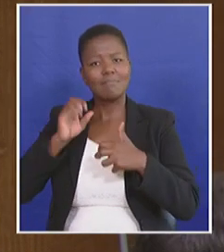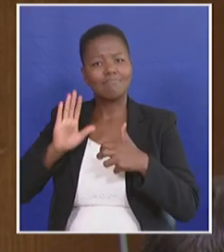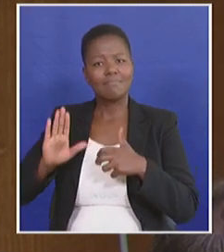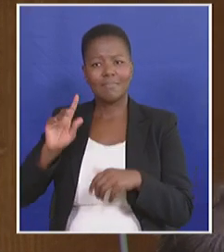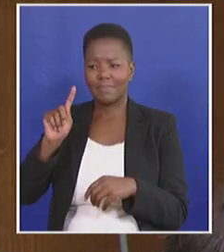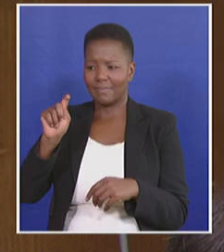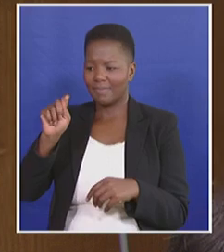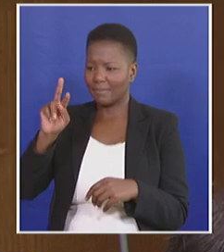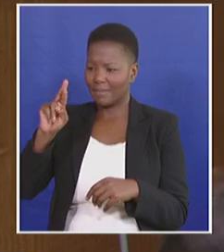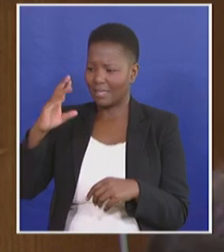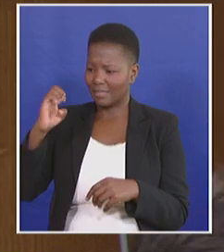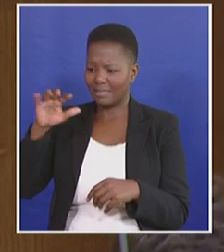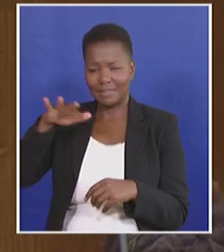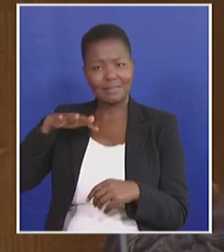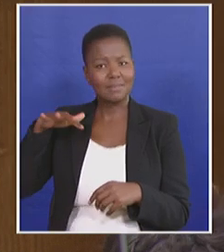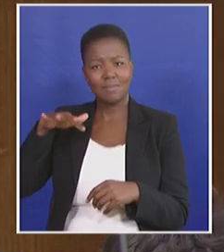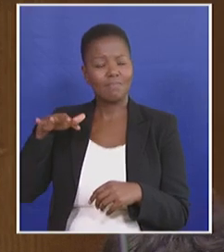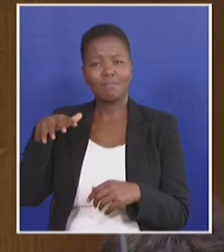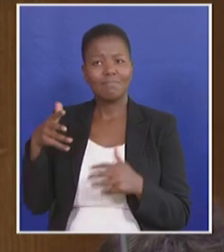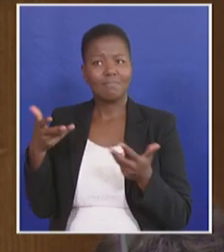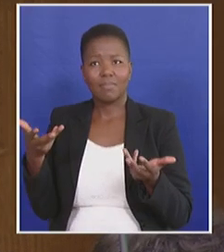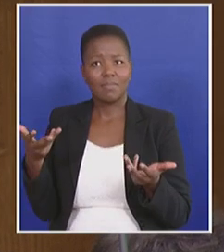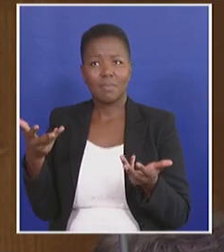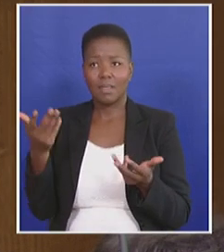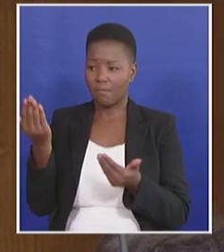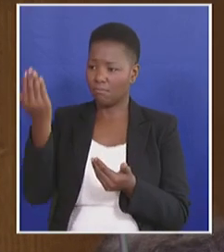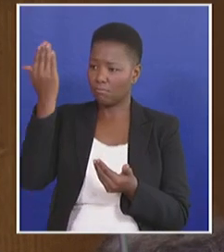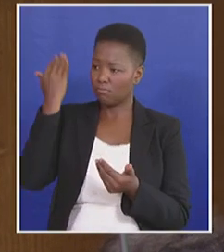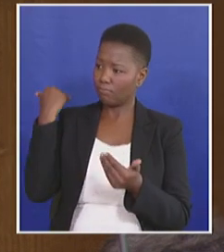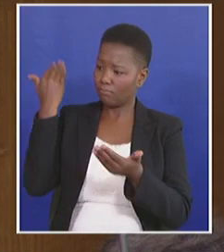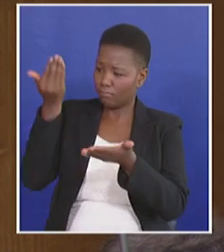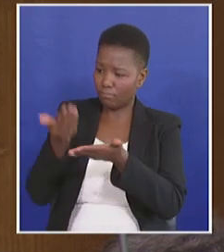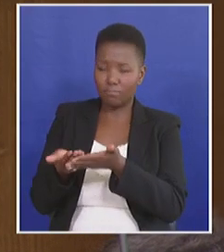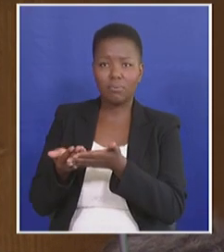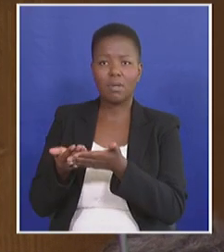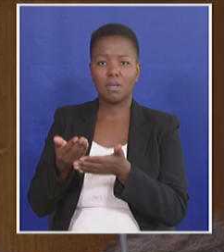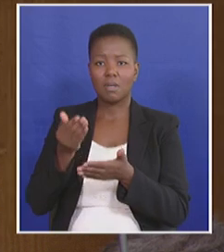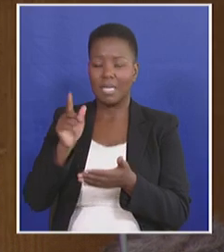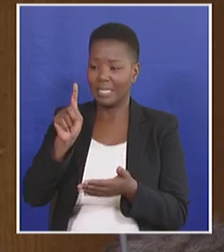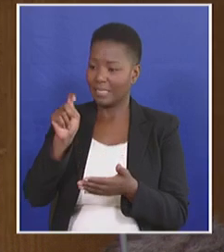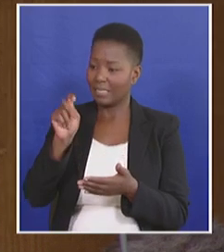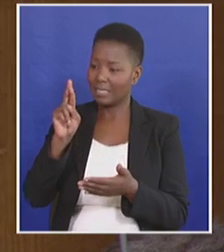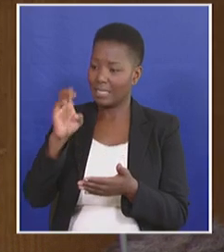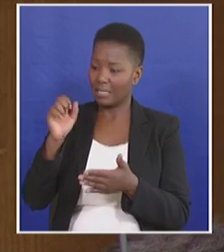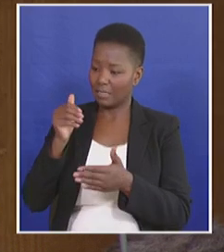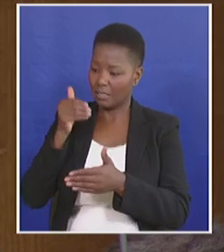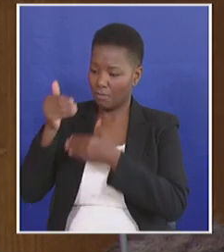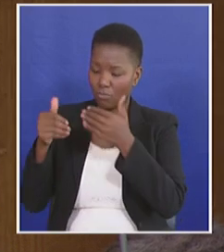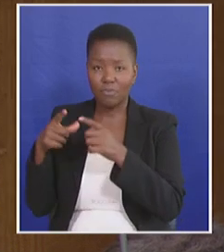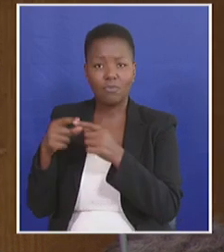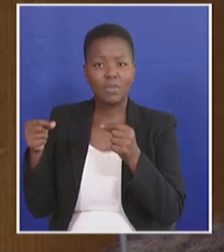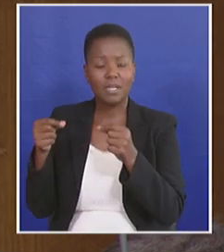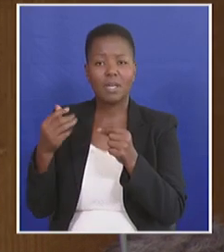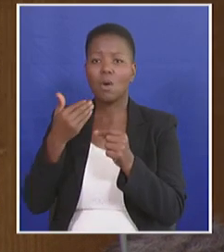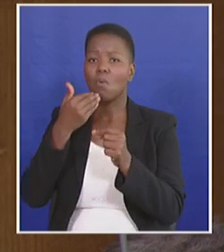ones that have been dealt with post the TRC. One particular case is that of Kenny